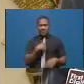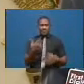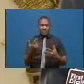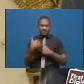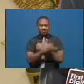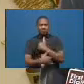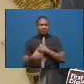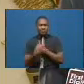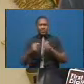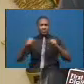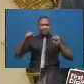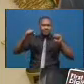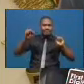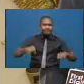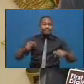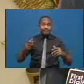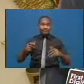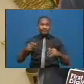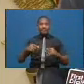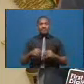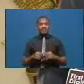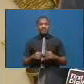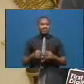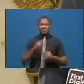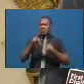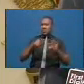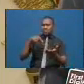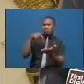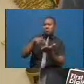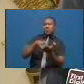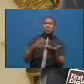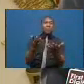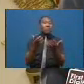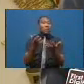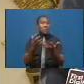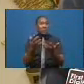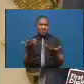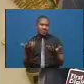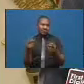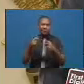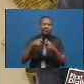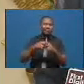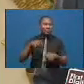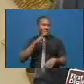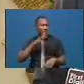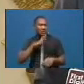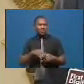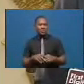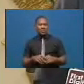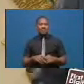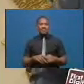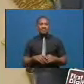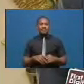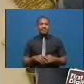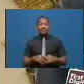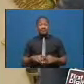country to meet the demand for these utilities. The